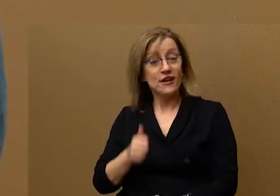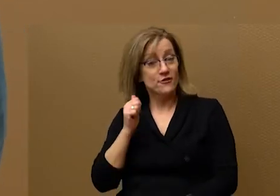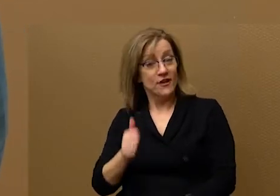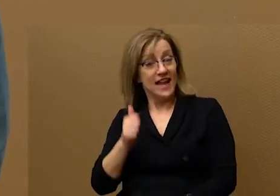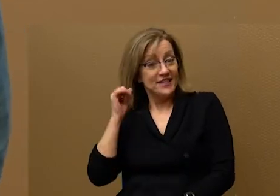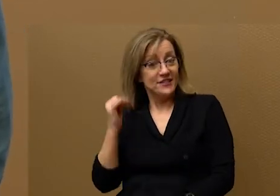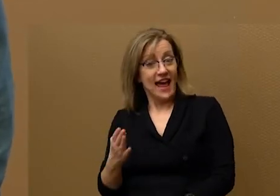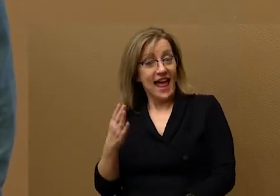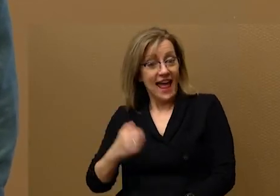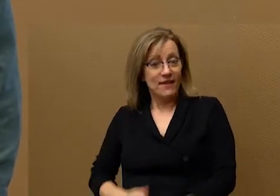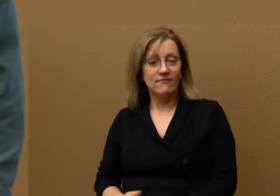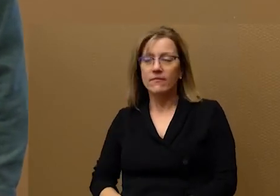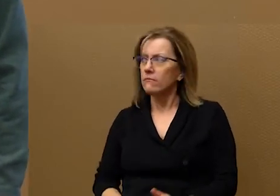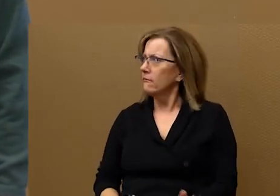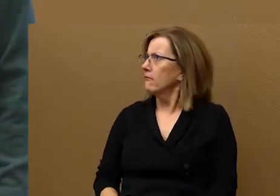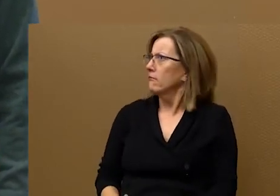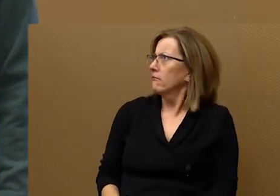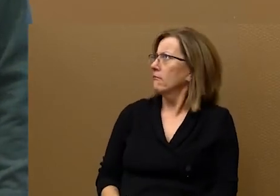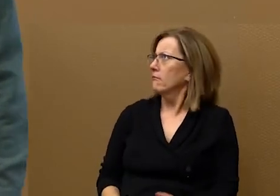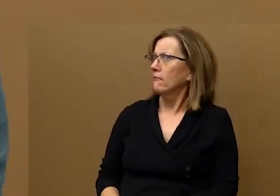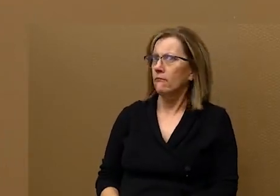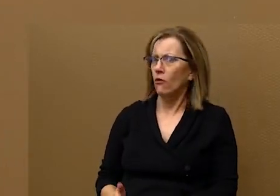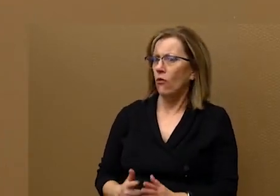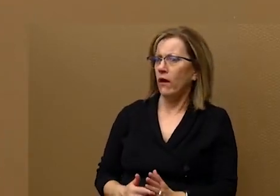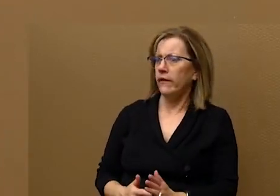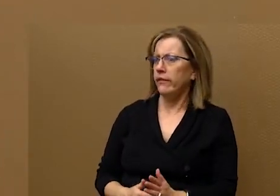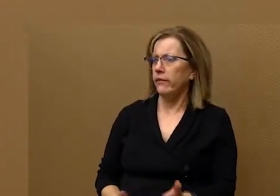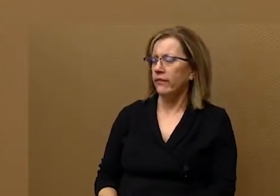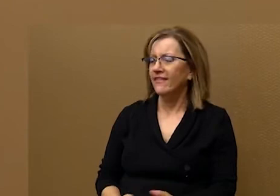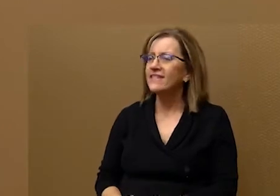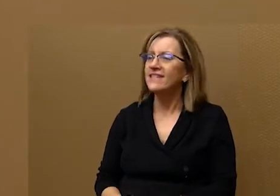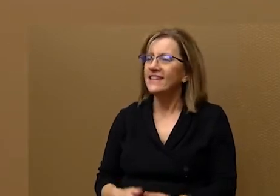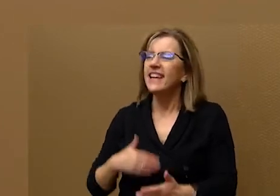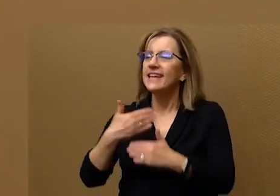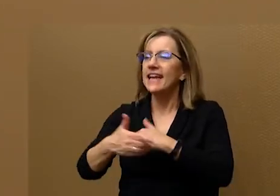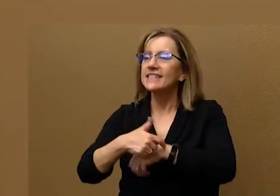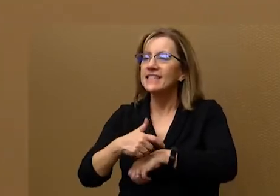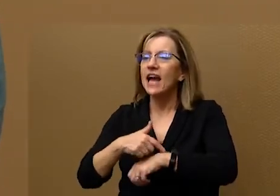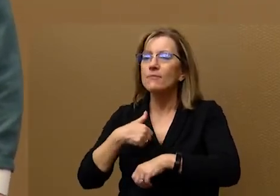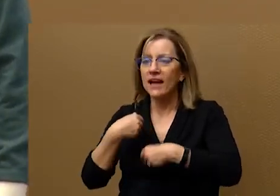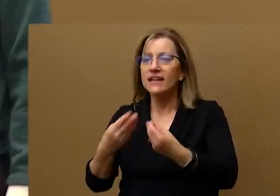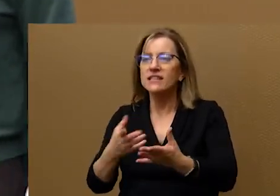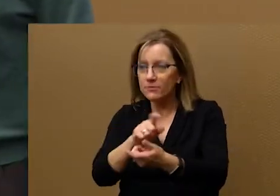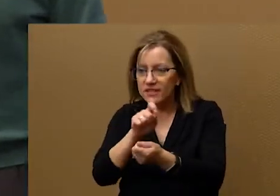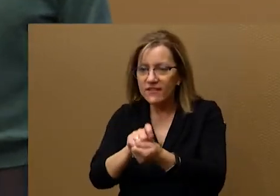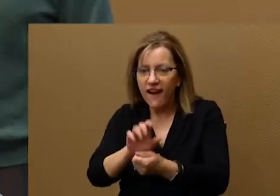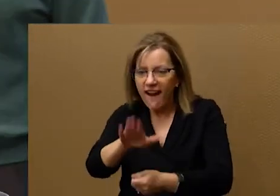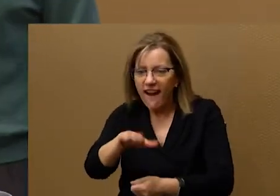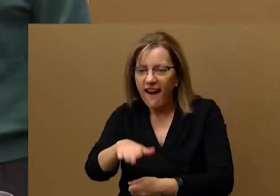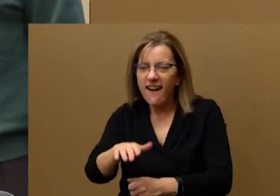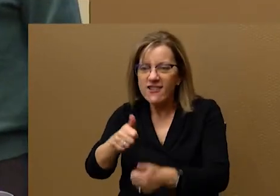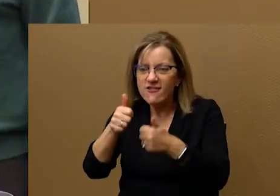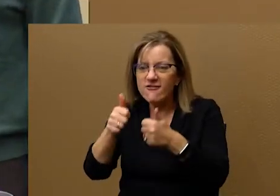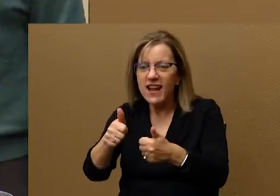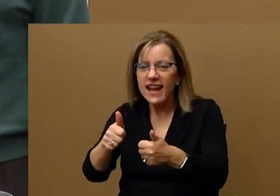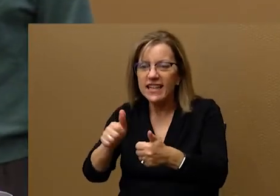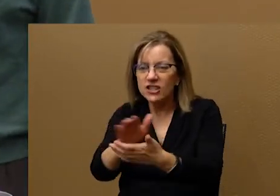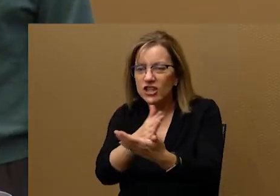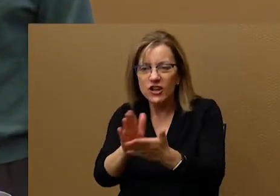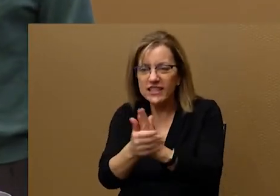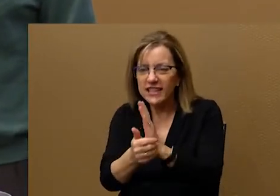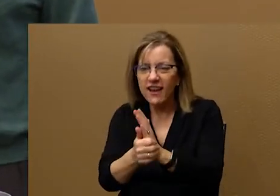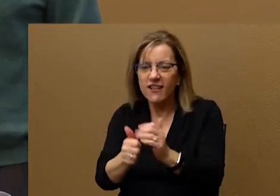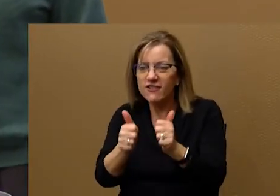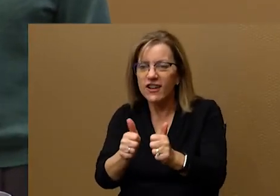job. So the next time I got specific. Lisa, great sharing skills. Great